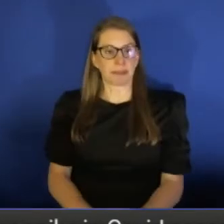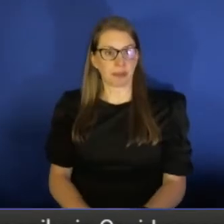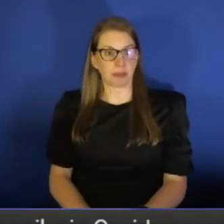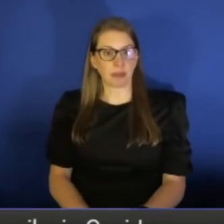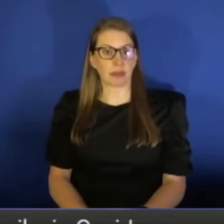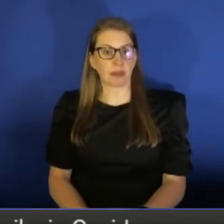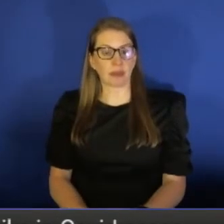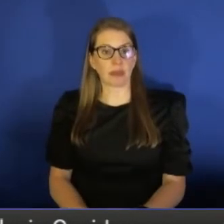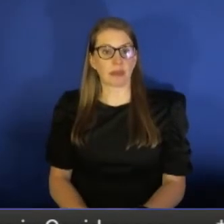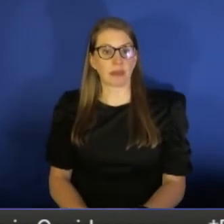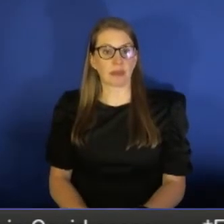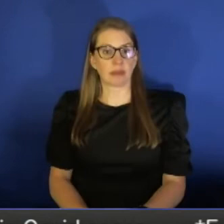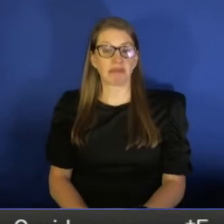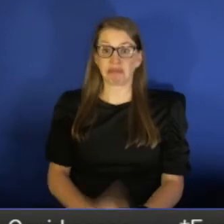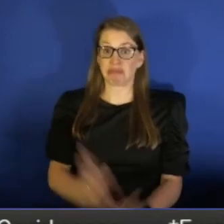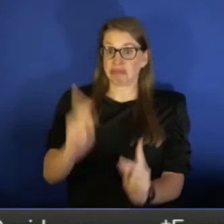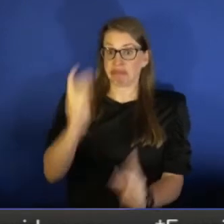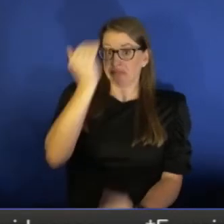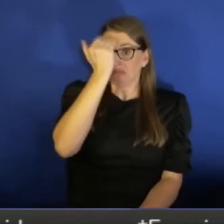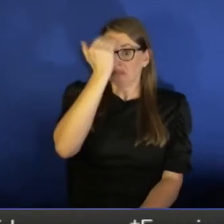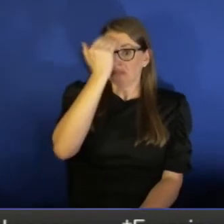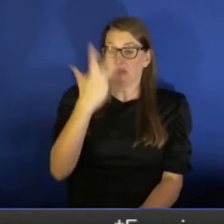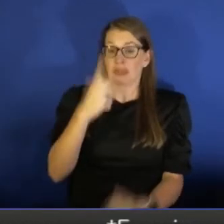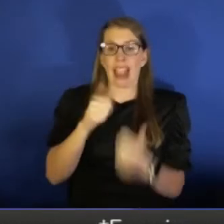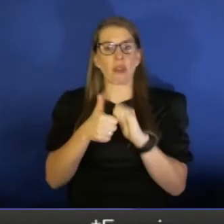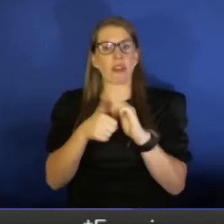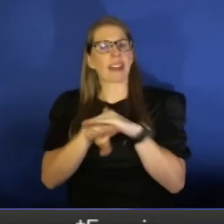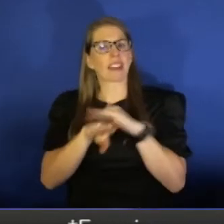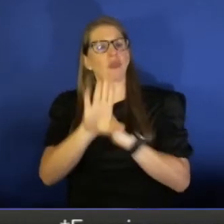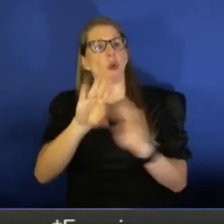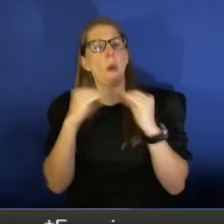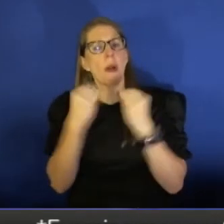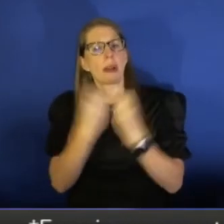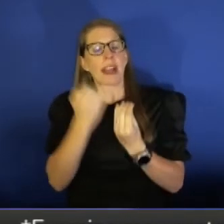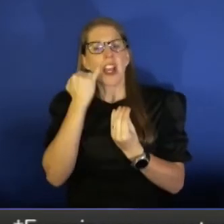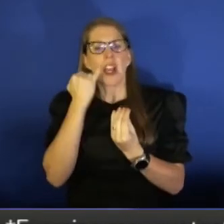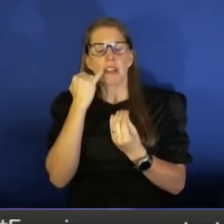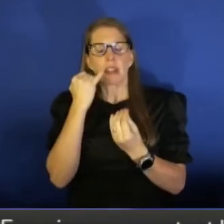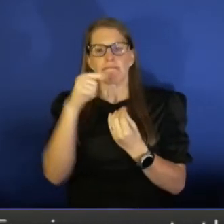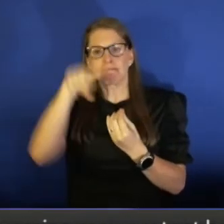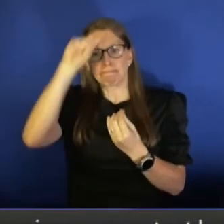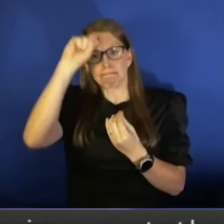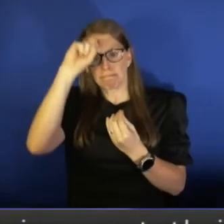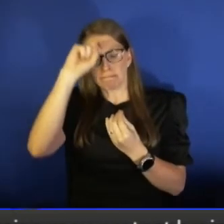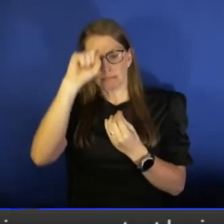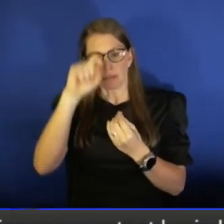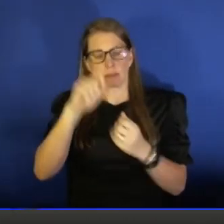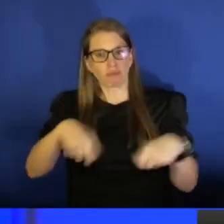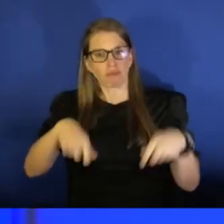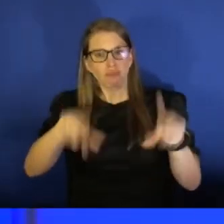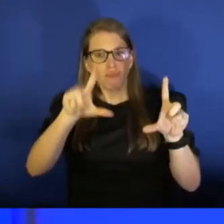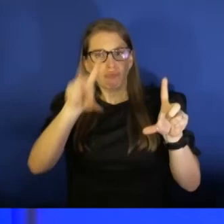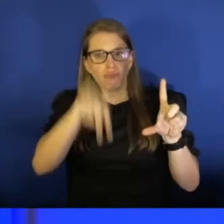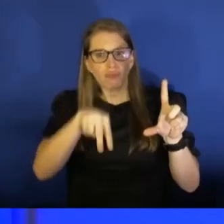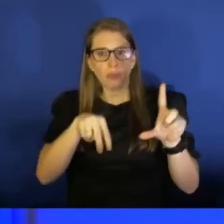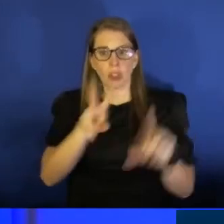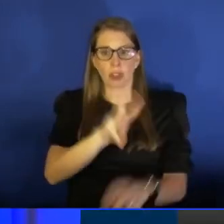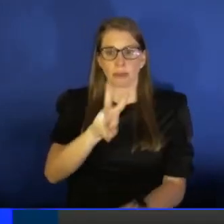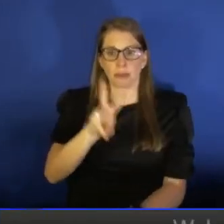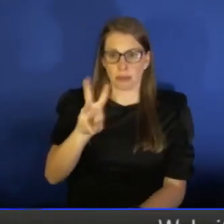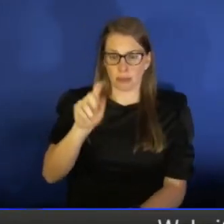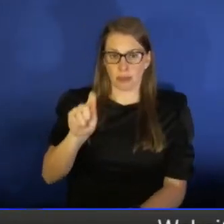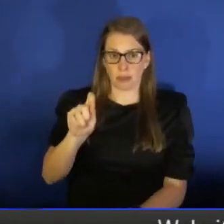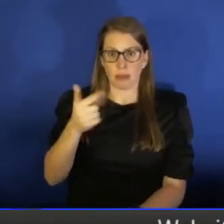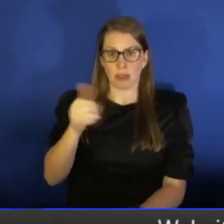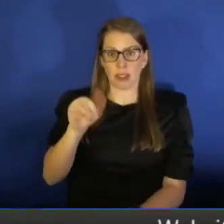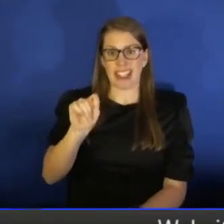know? How they can access your organization? If they have questions, where they can go? So our website is